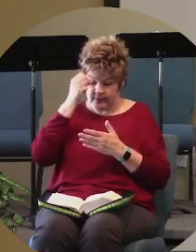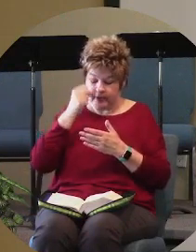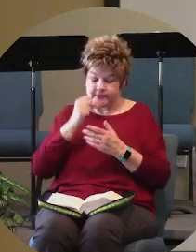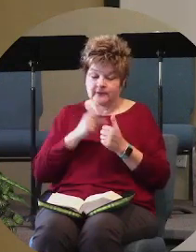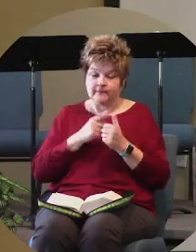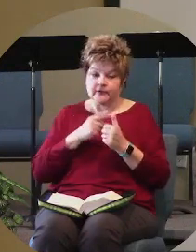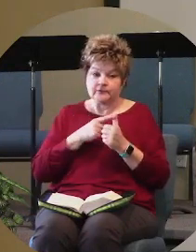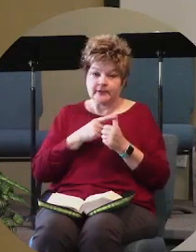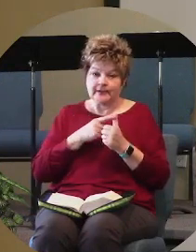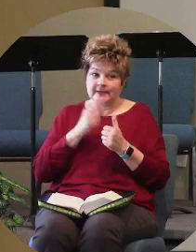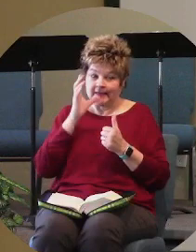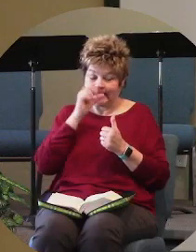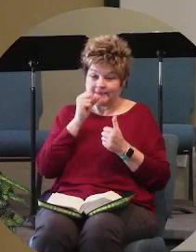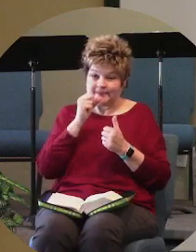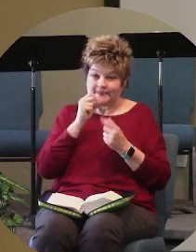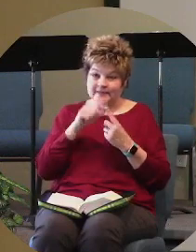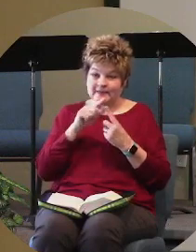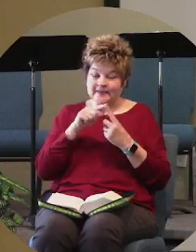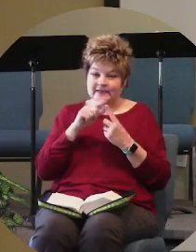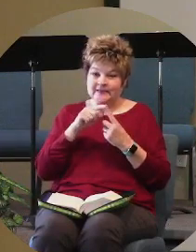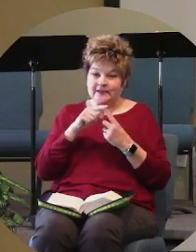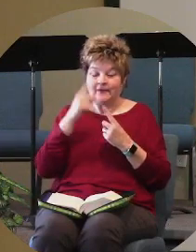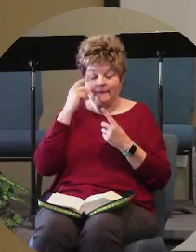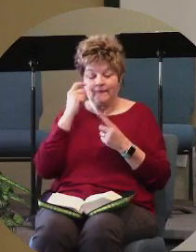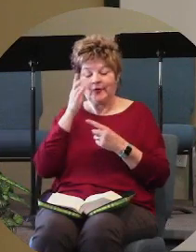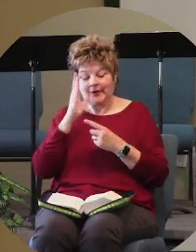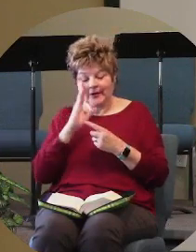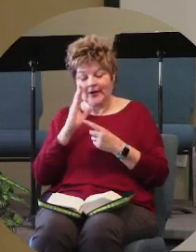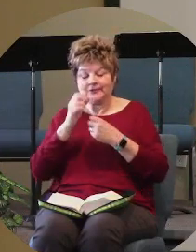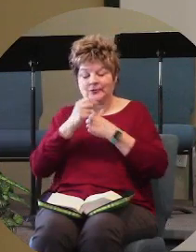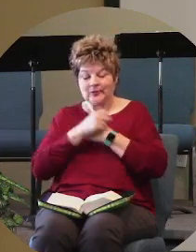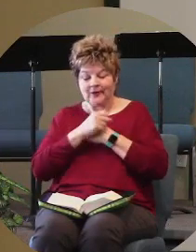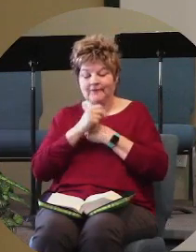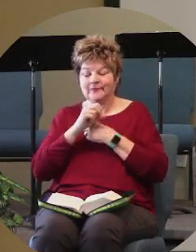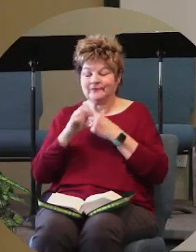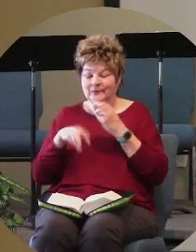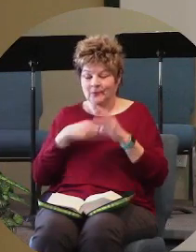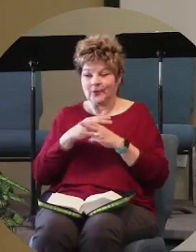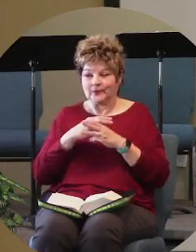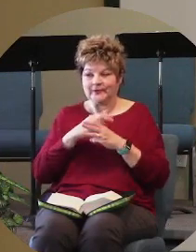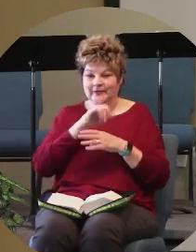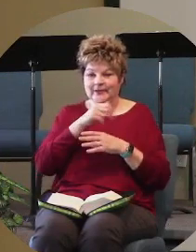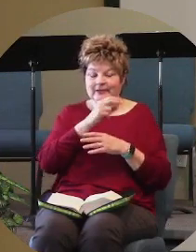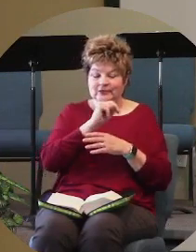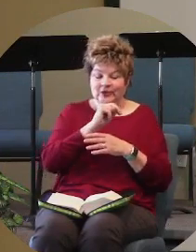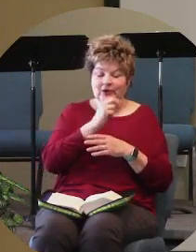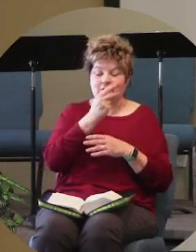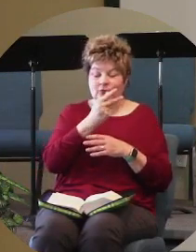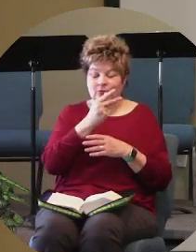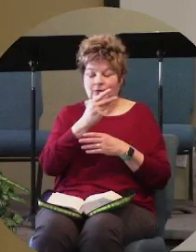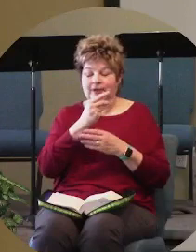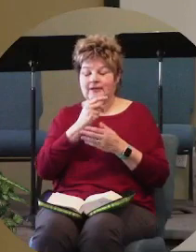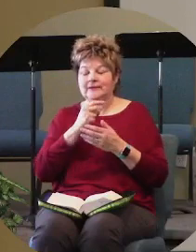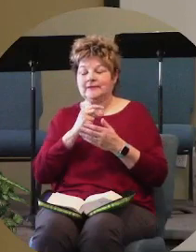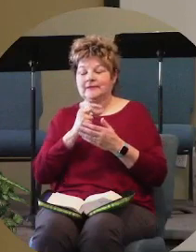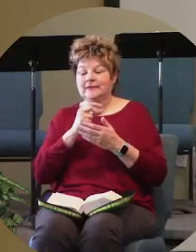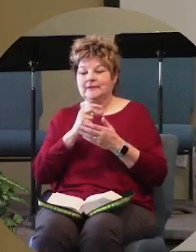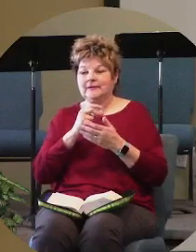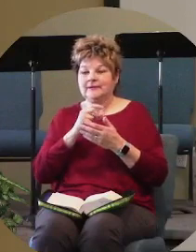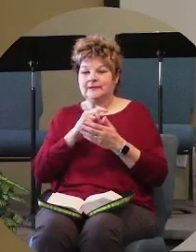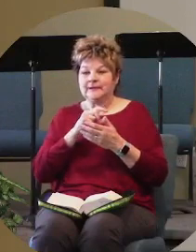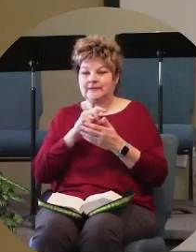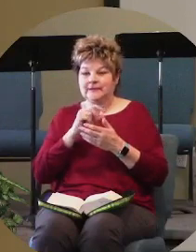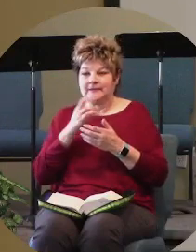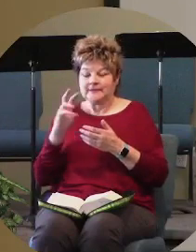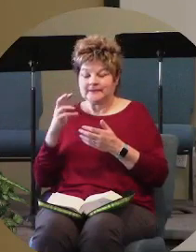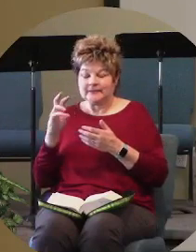was, guess, for God so loved, John 3:16. But 2 Timothy 2:15, I'll